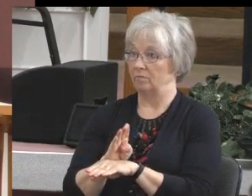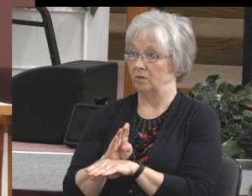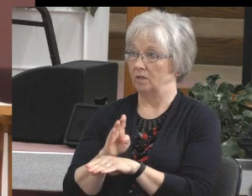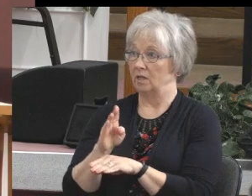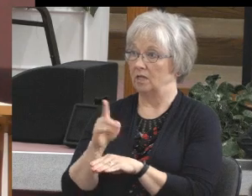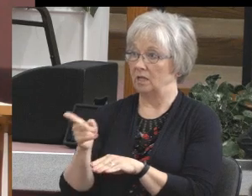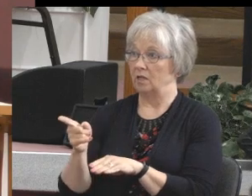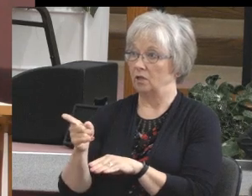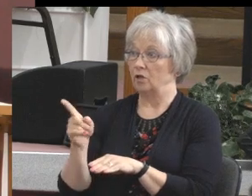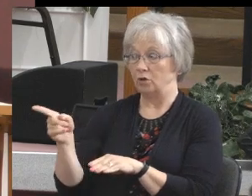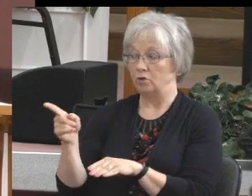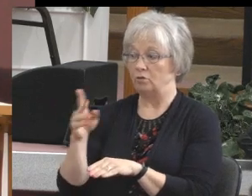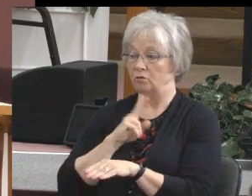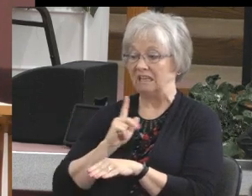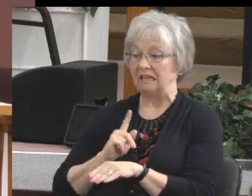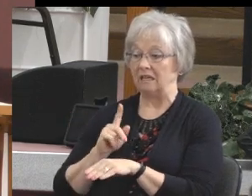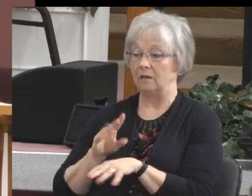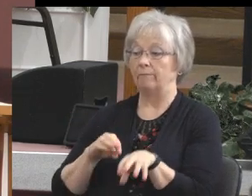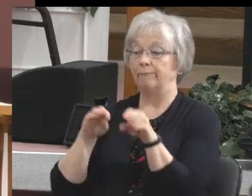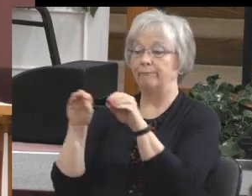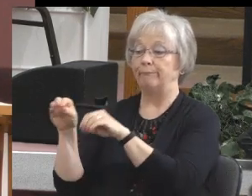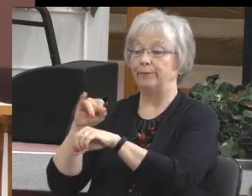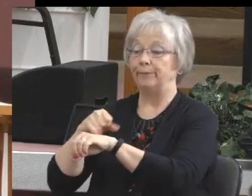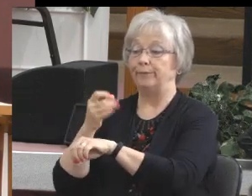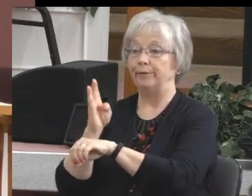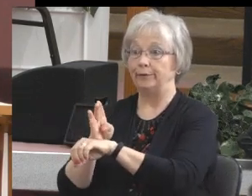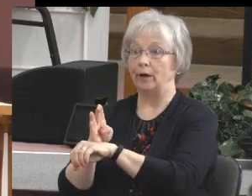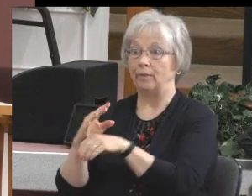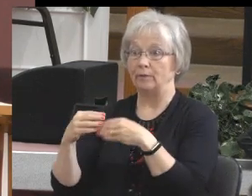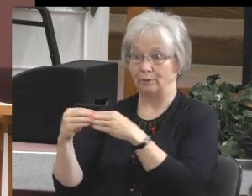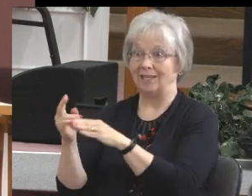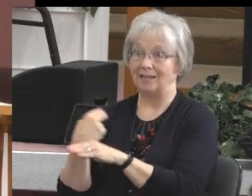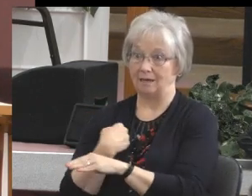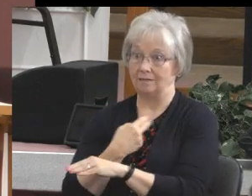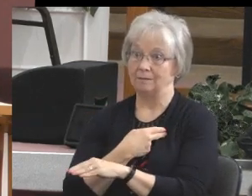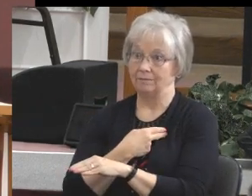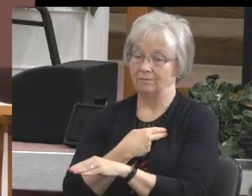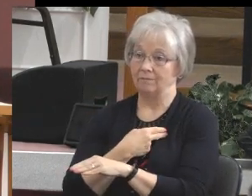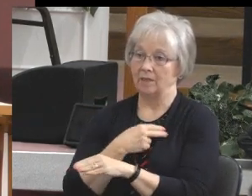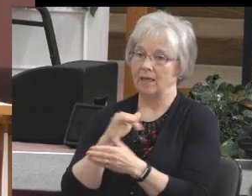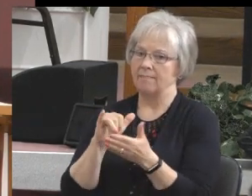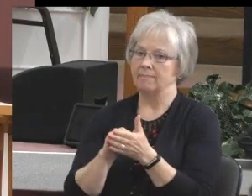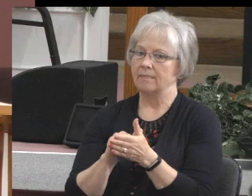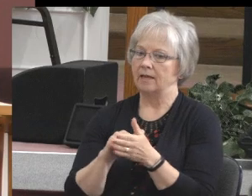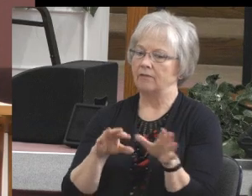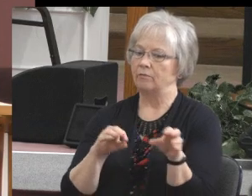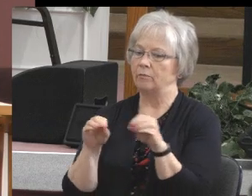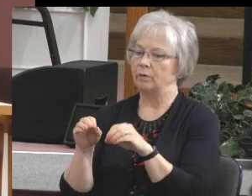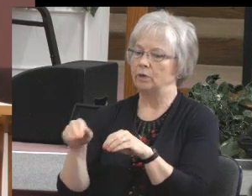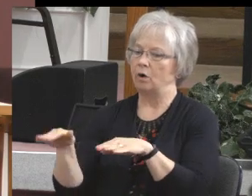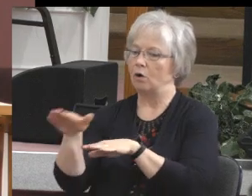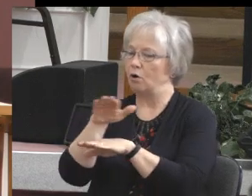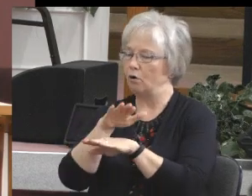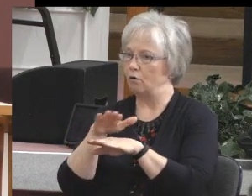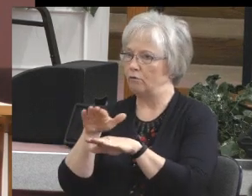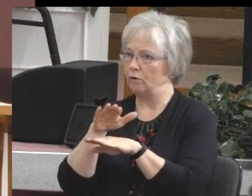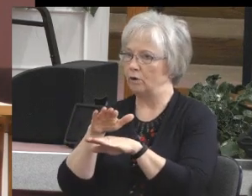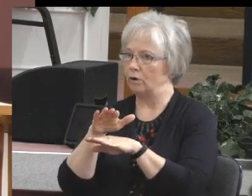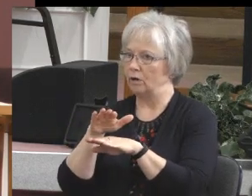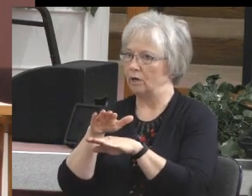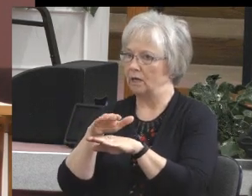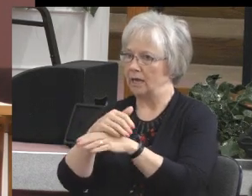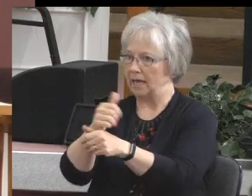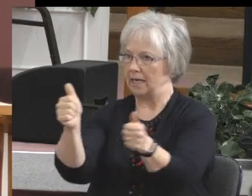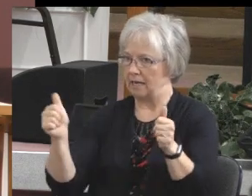that you, king, have appointed to lead over us, that have been appointed over the administration of the province